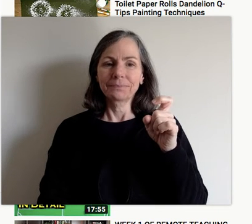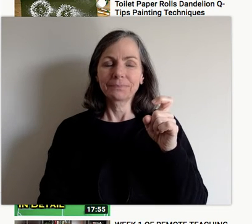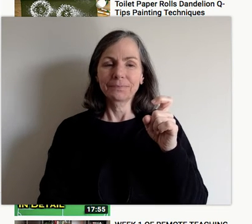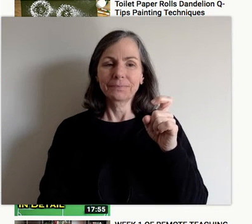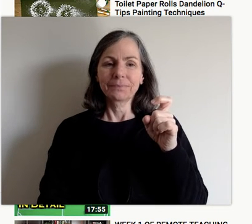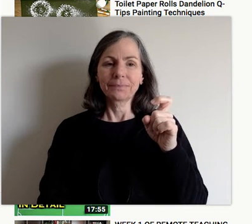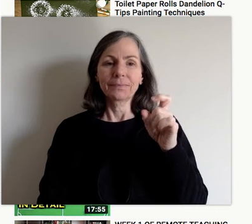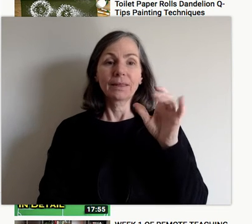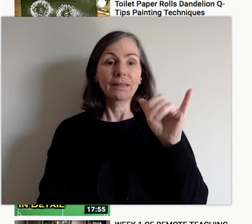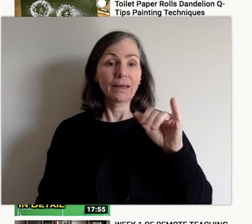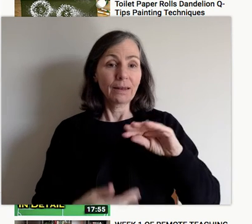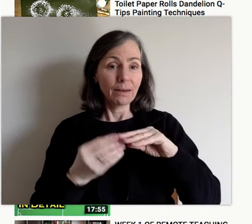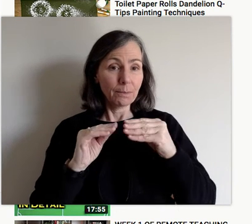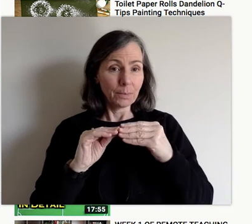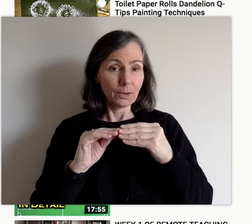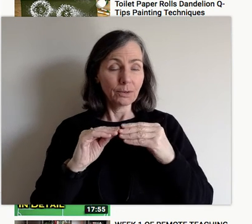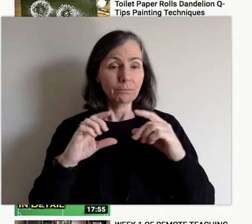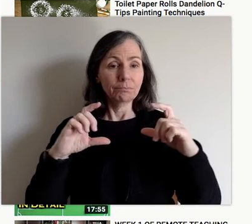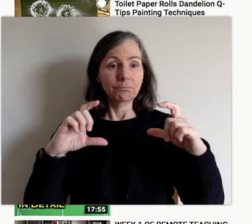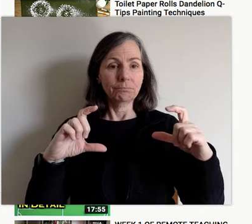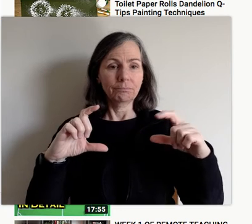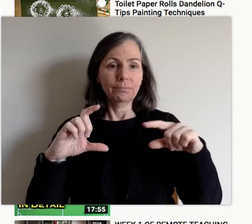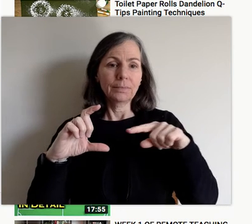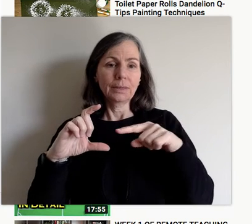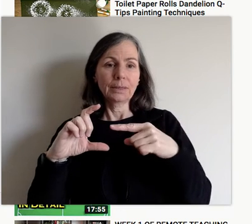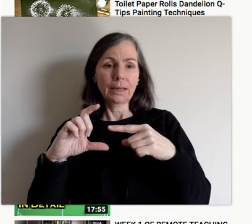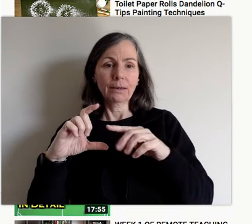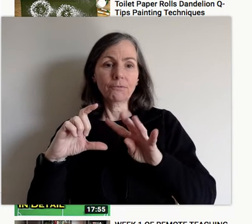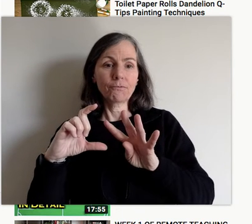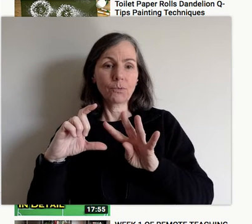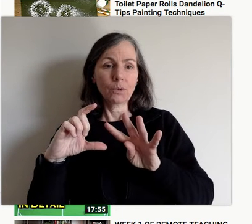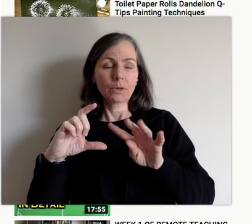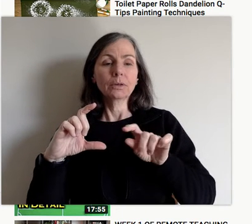which was negative 4, 9.